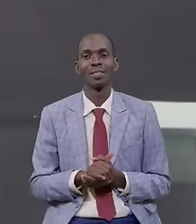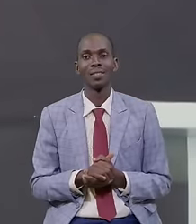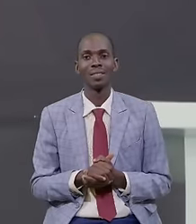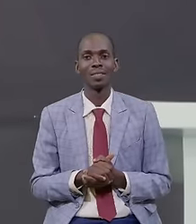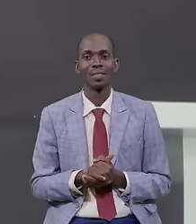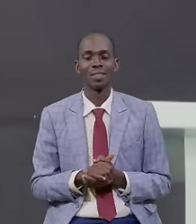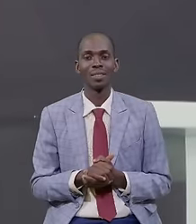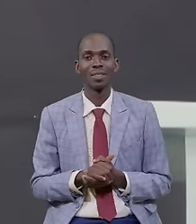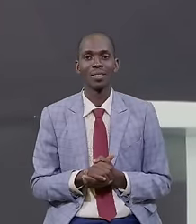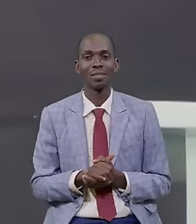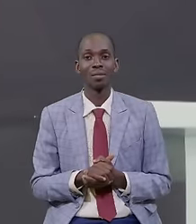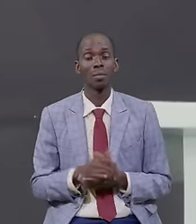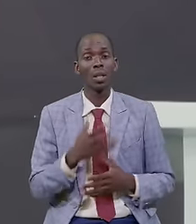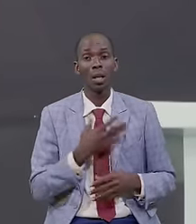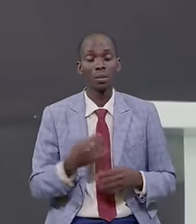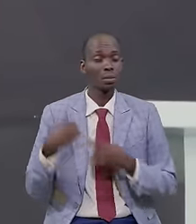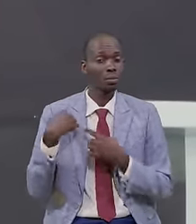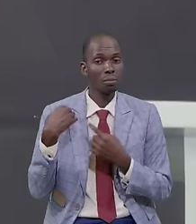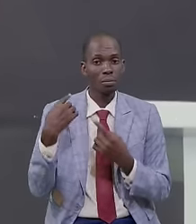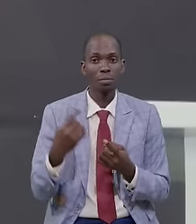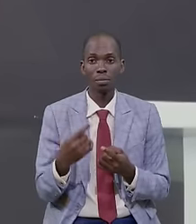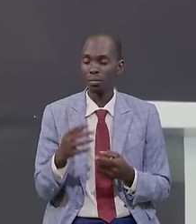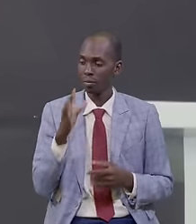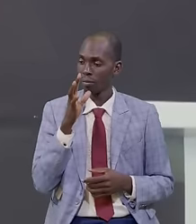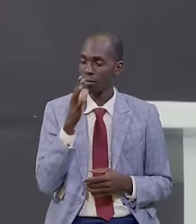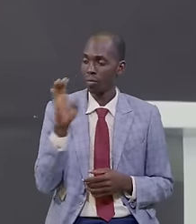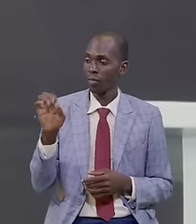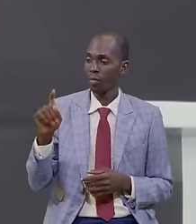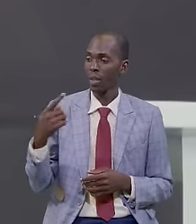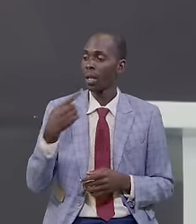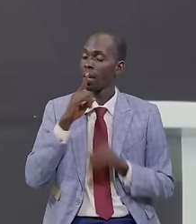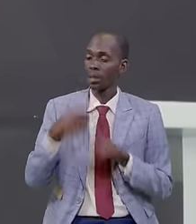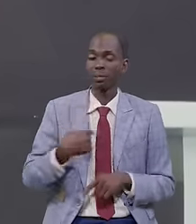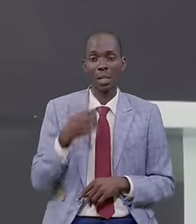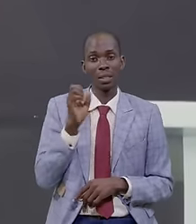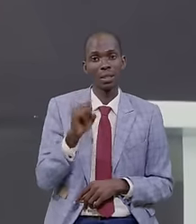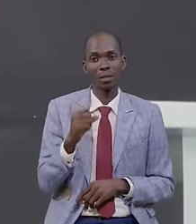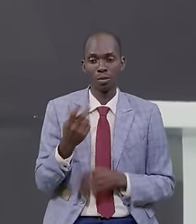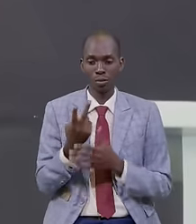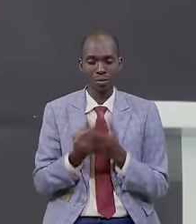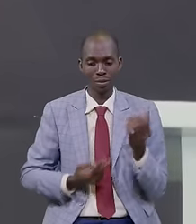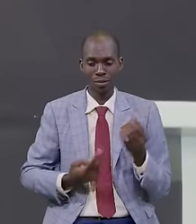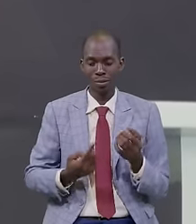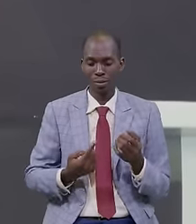And since she said yes, and we came together, I, what's my name?